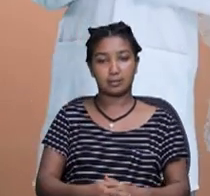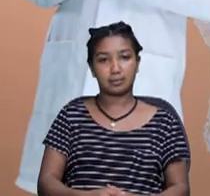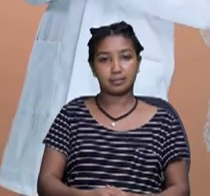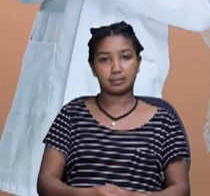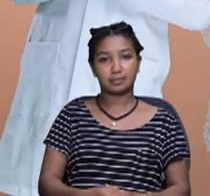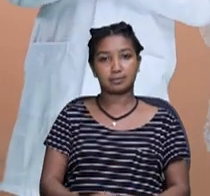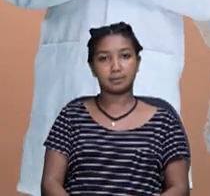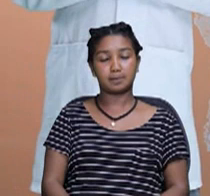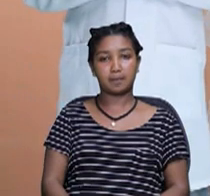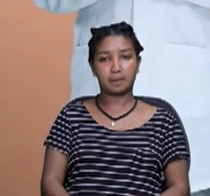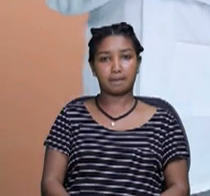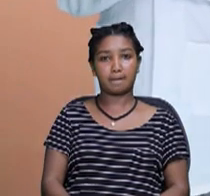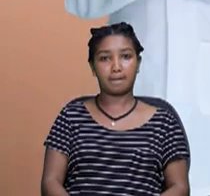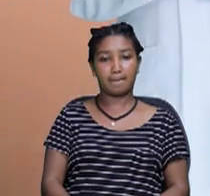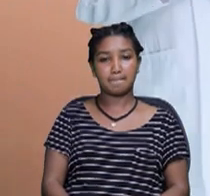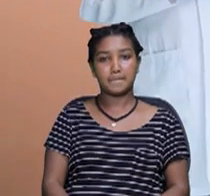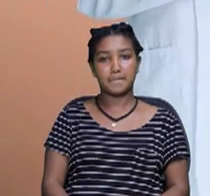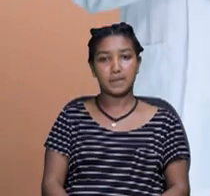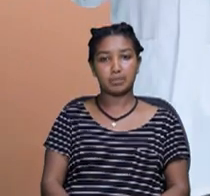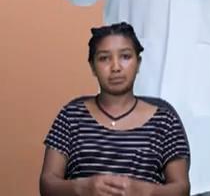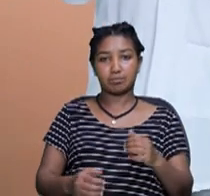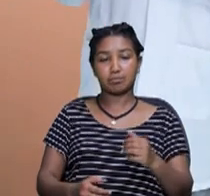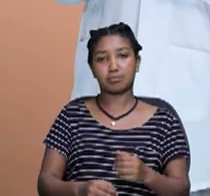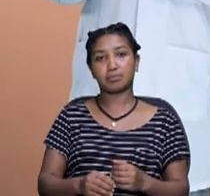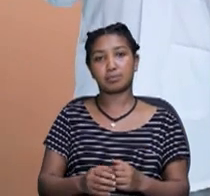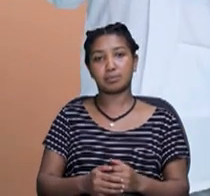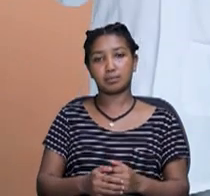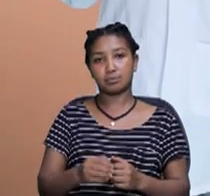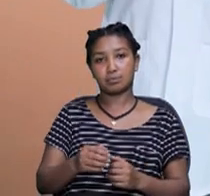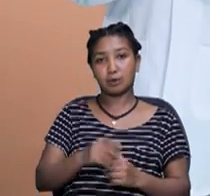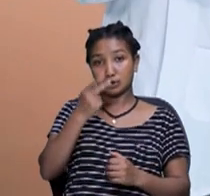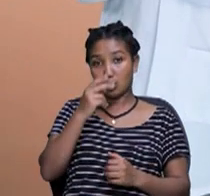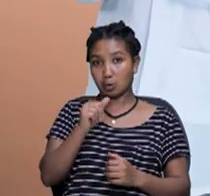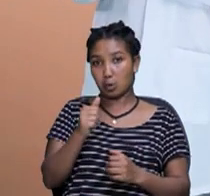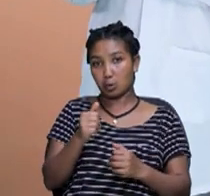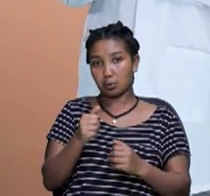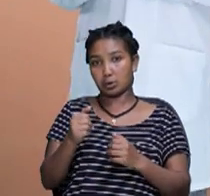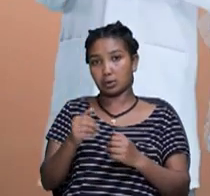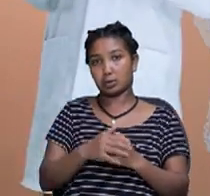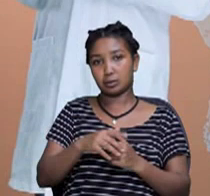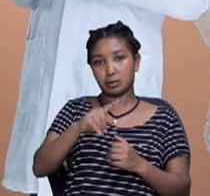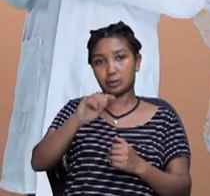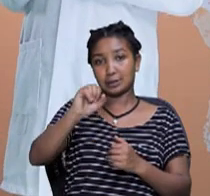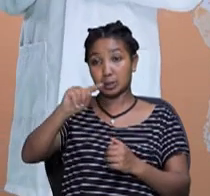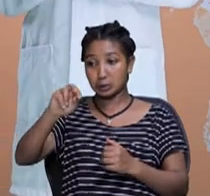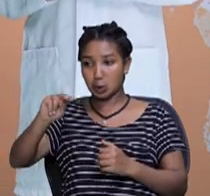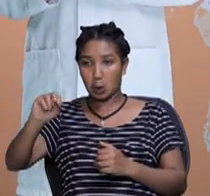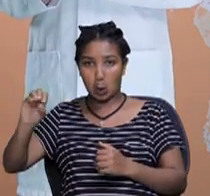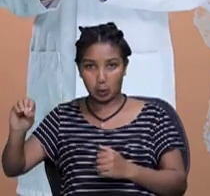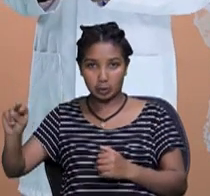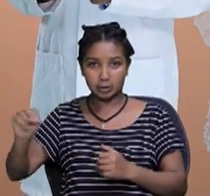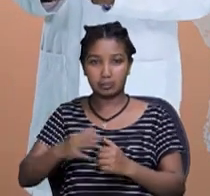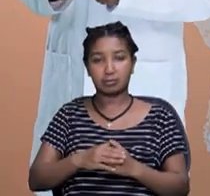sex gland or test secrete male secondary sexual secrete testosterone. It have a role in controlling male secondary